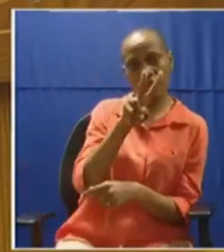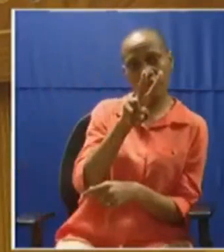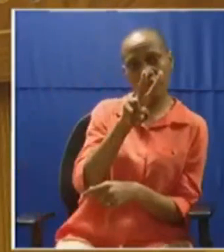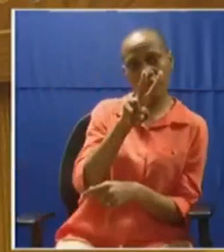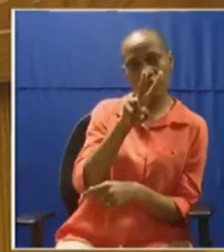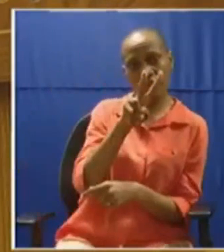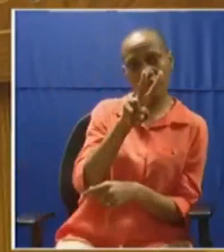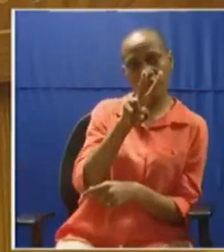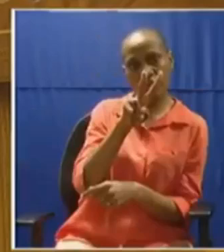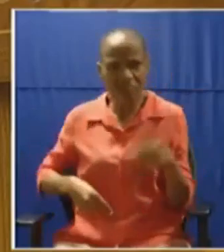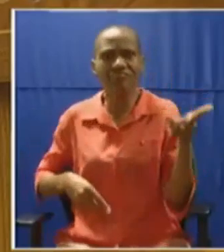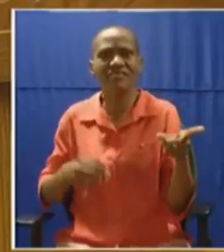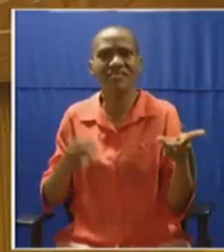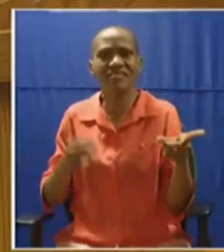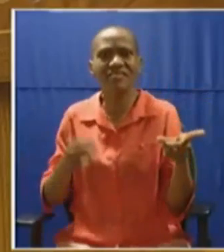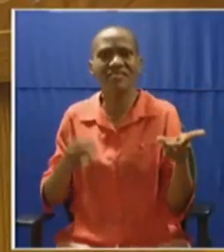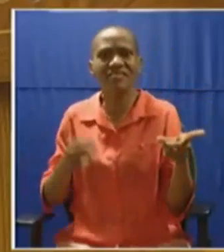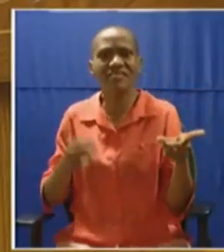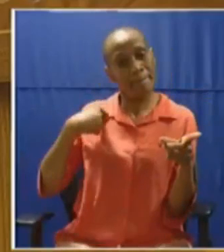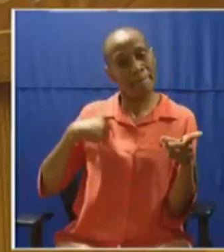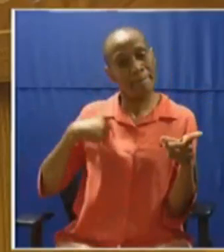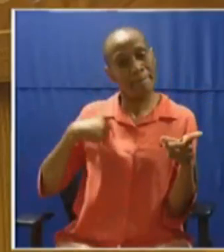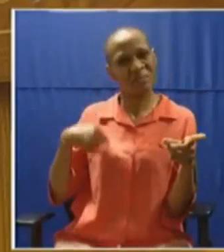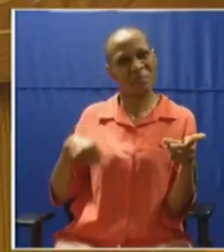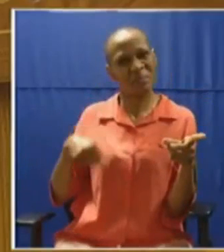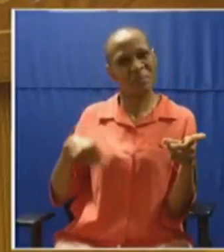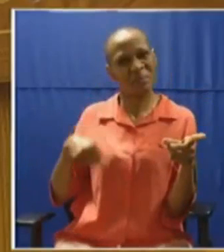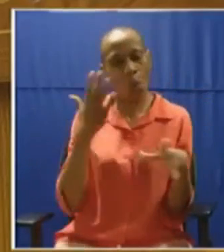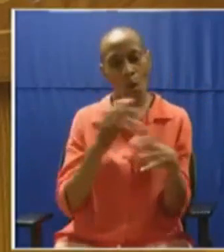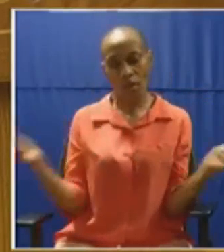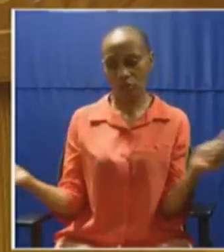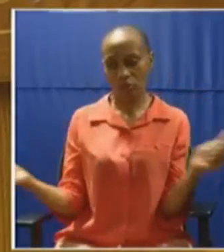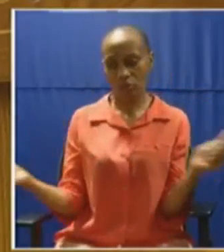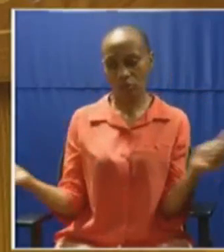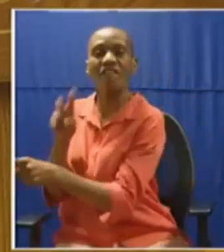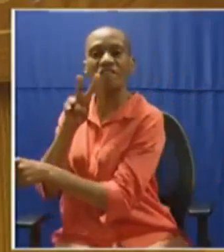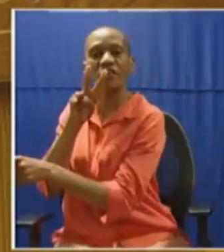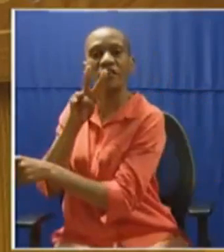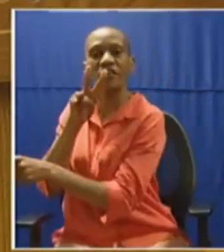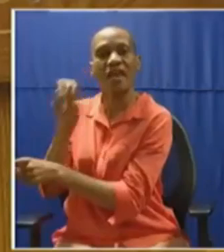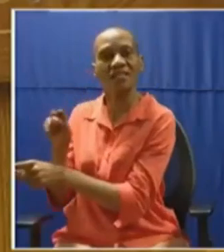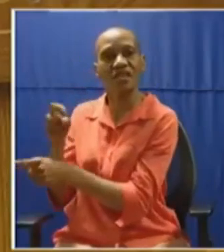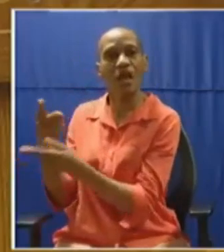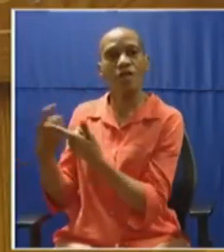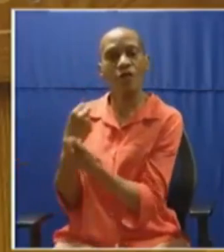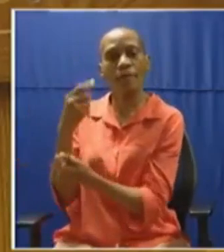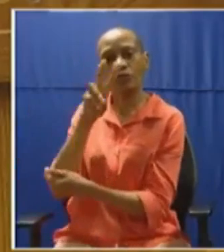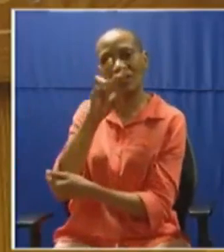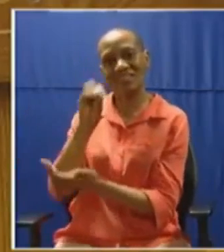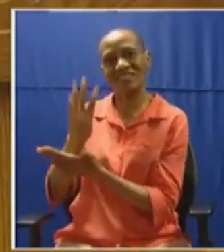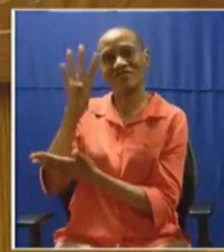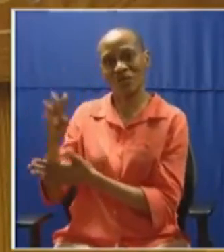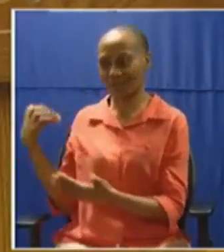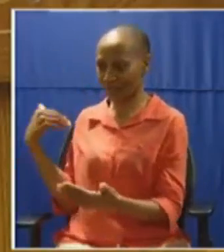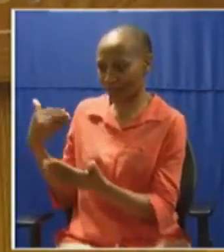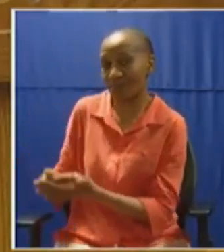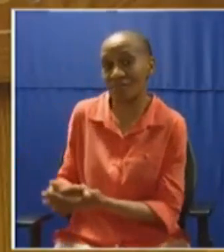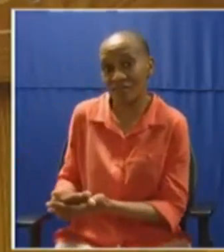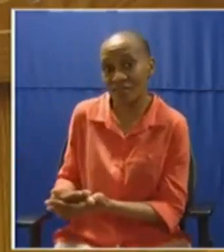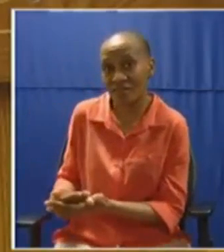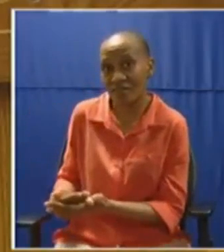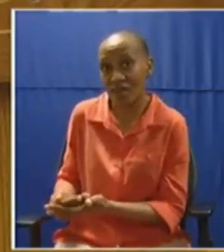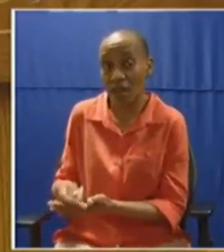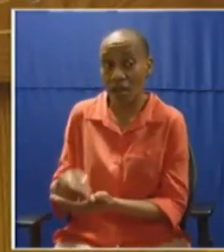admitted that the municipality had been doing business with VBS since 2014. They